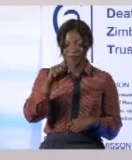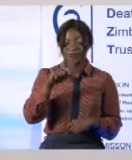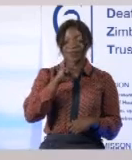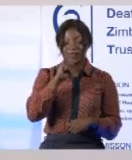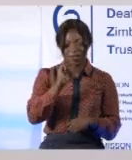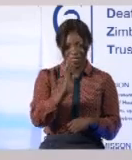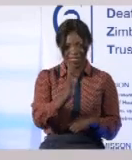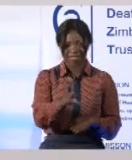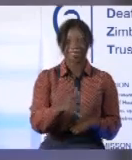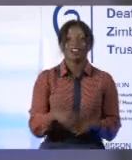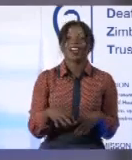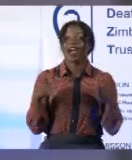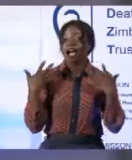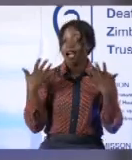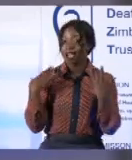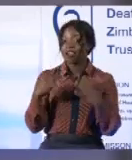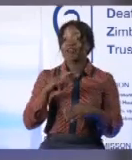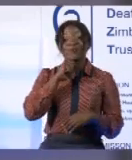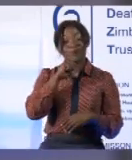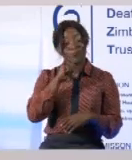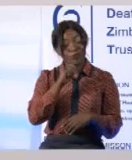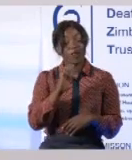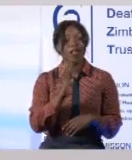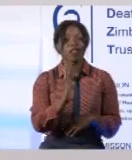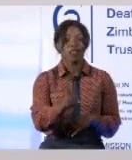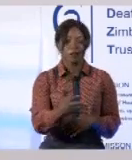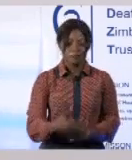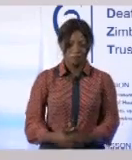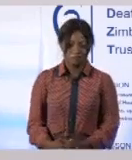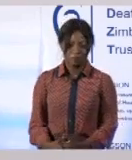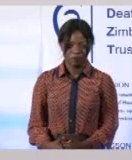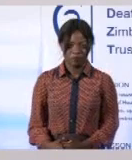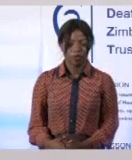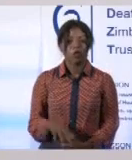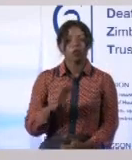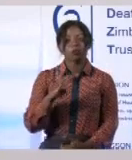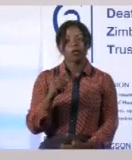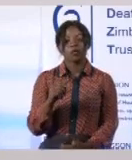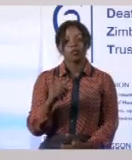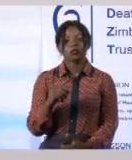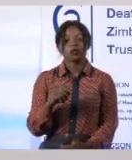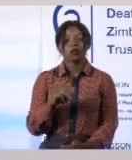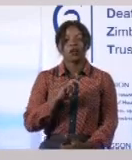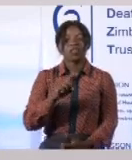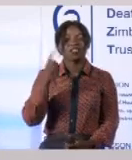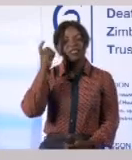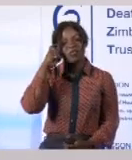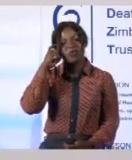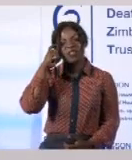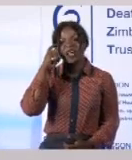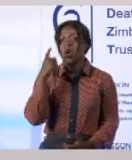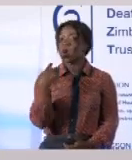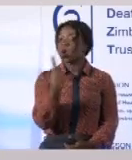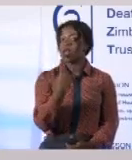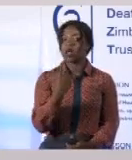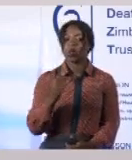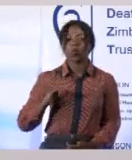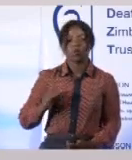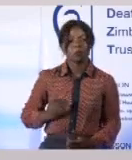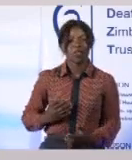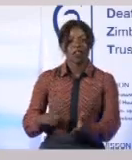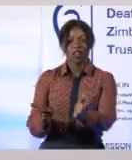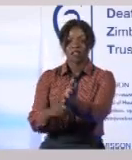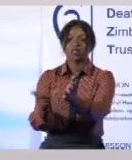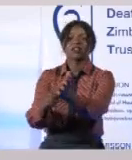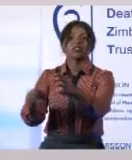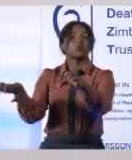You laugh at that, but generally it's expected that women are usually the ones that are selling